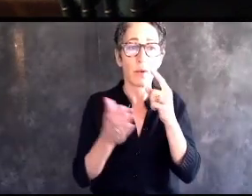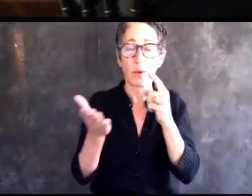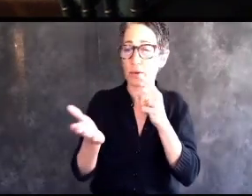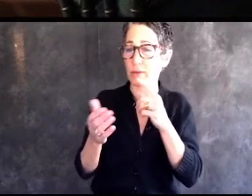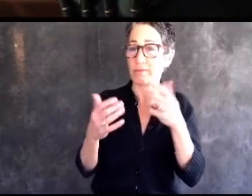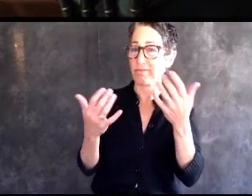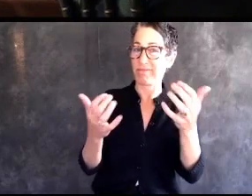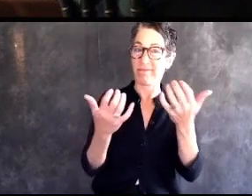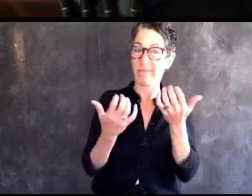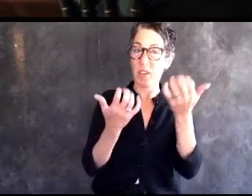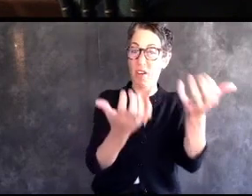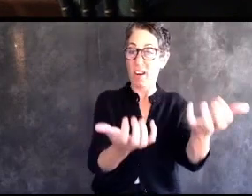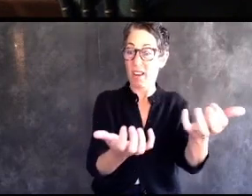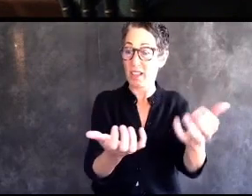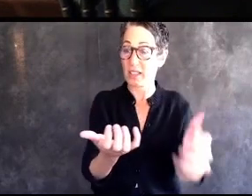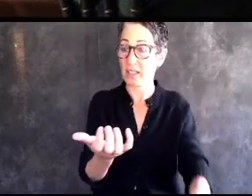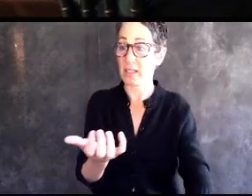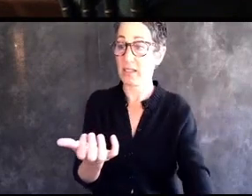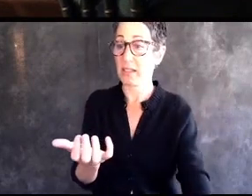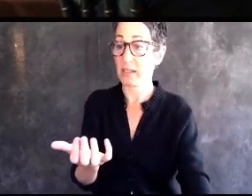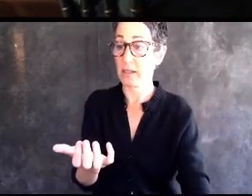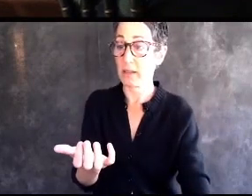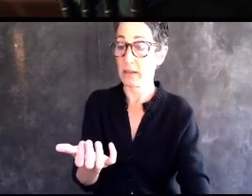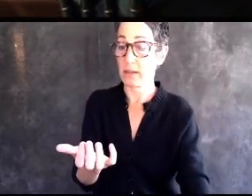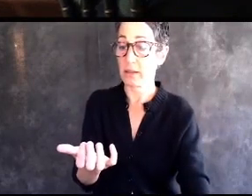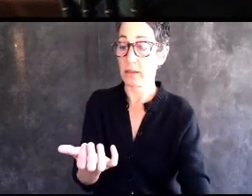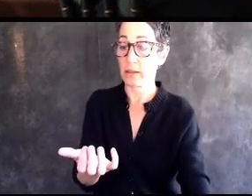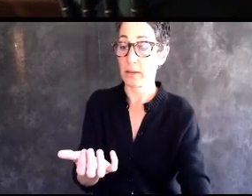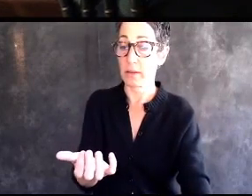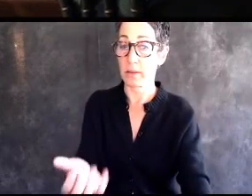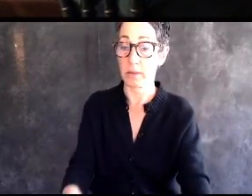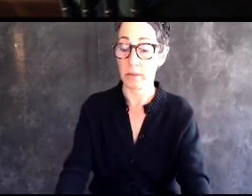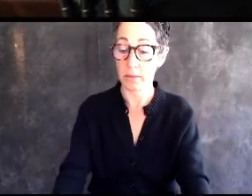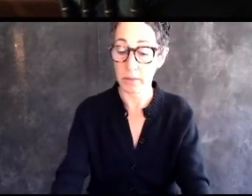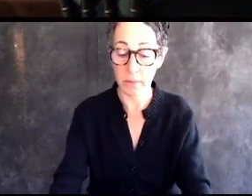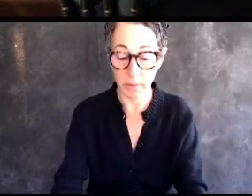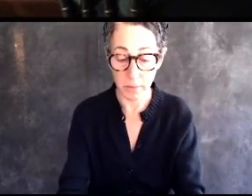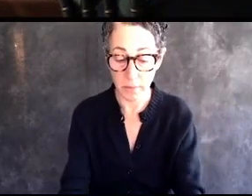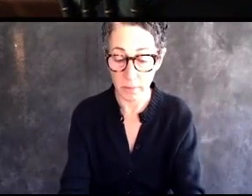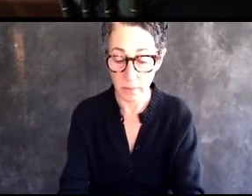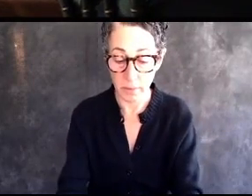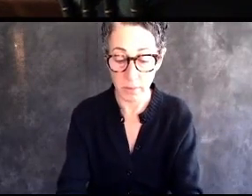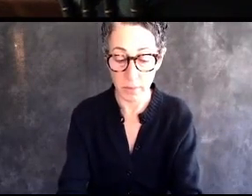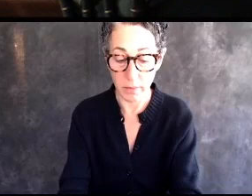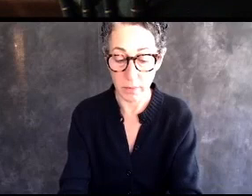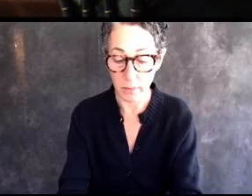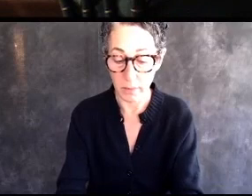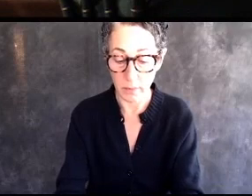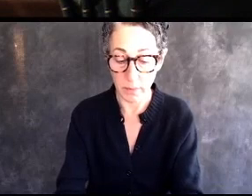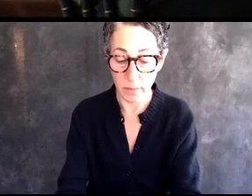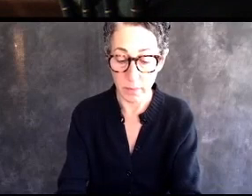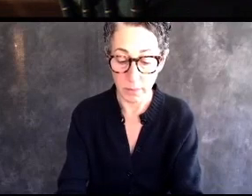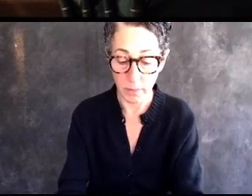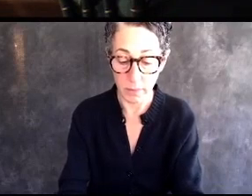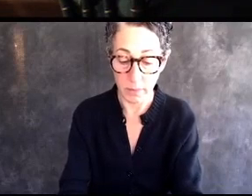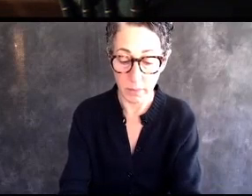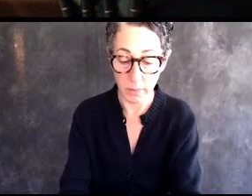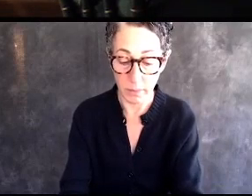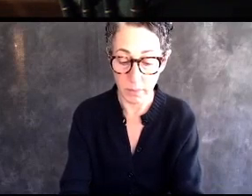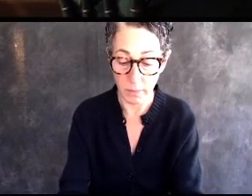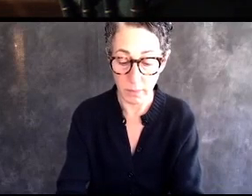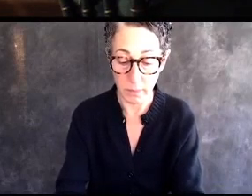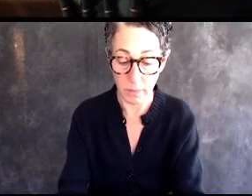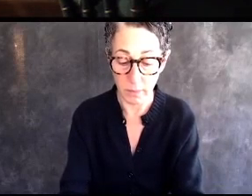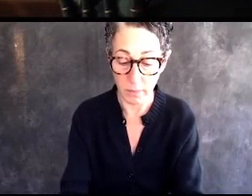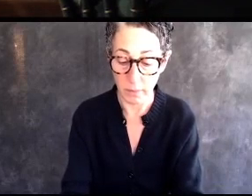you wave, there we go. And we're just delighted. And I want to recommend the book to everybody and hope that you